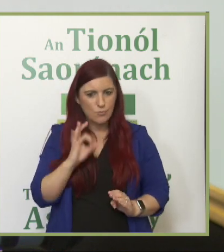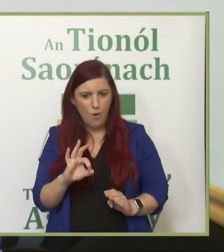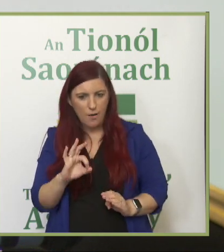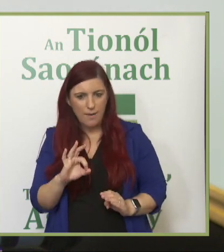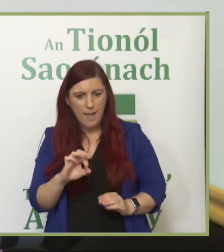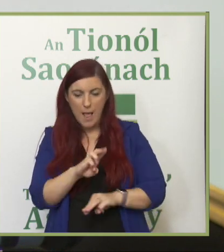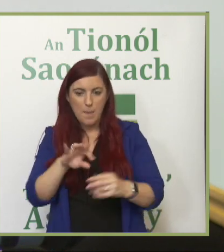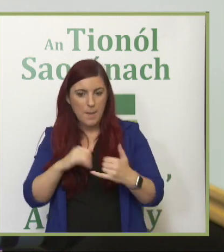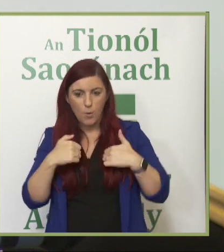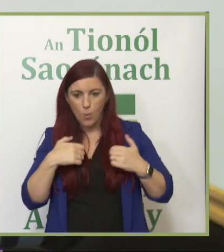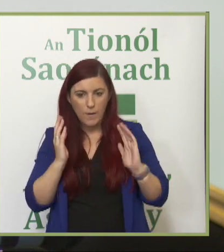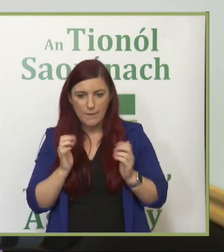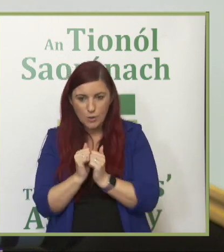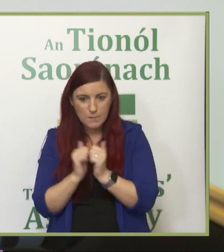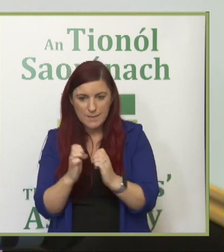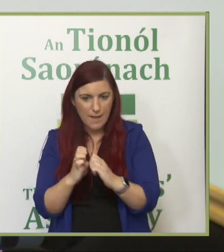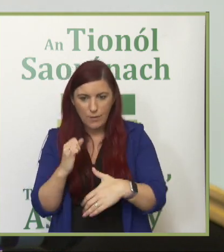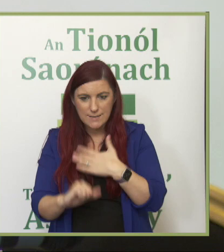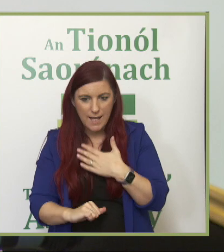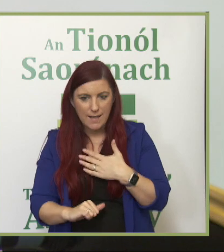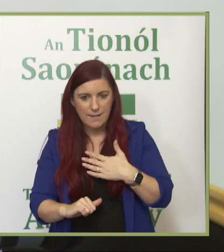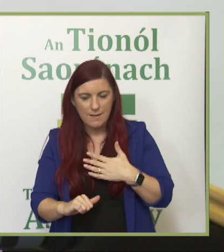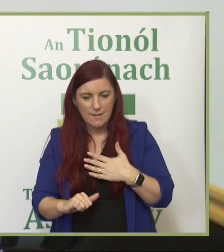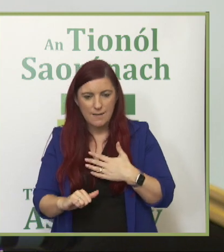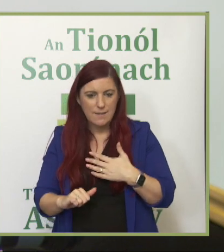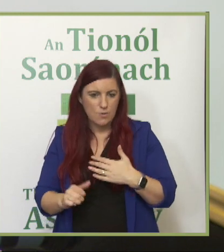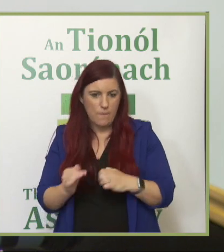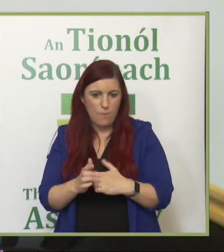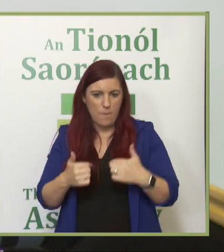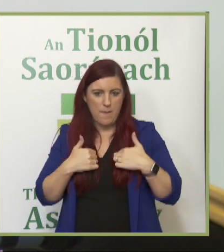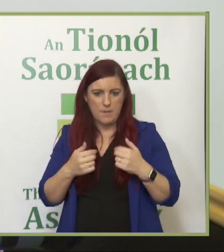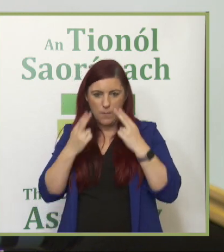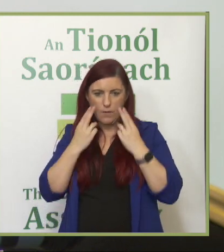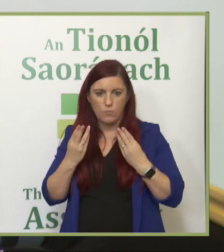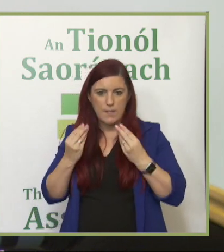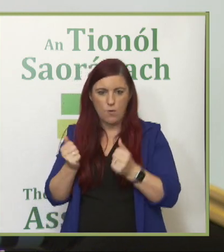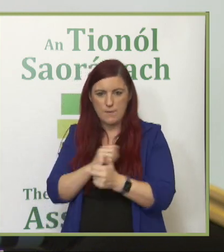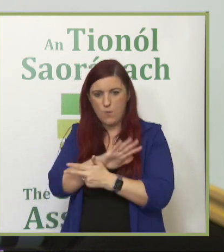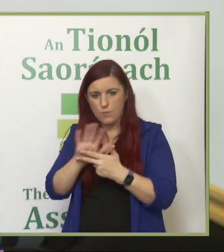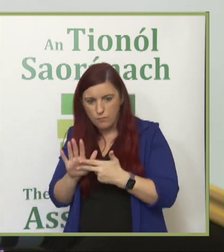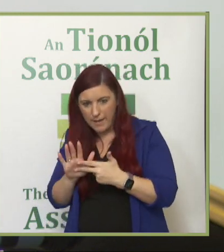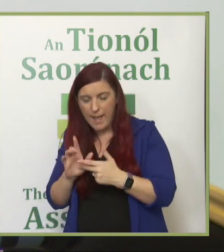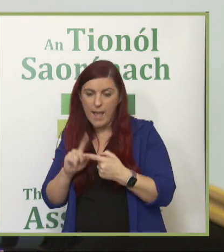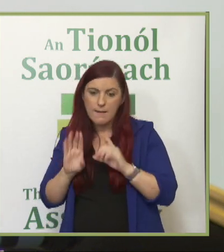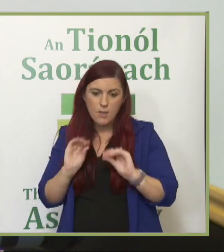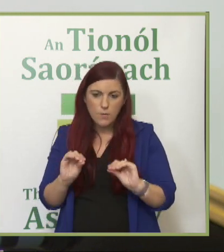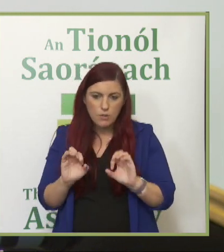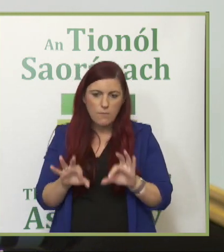basis. So for definite, for me, I would see we need more resourcing around all those areas, and education as